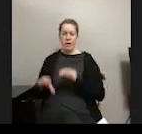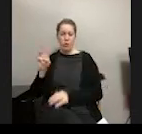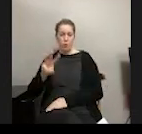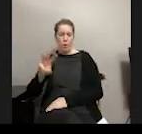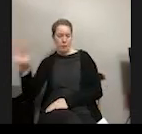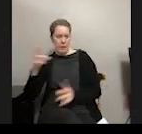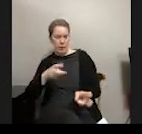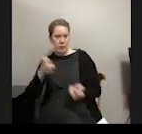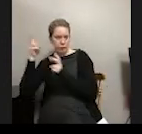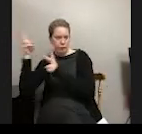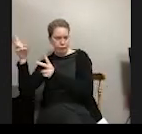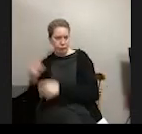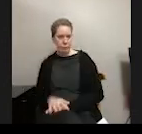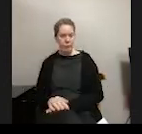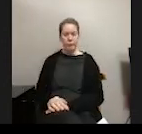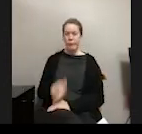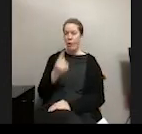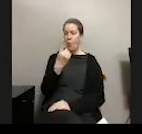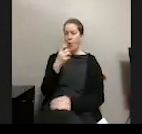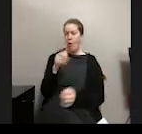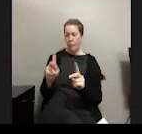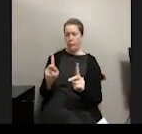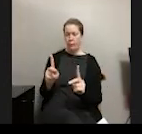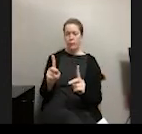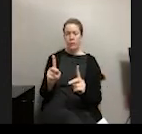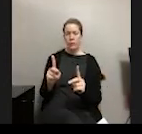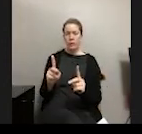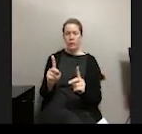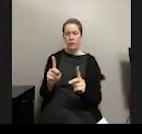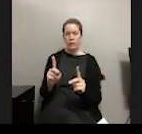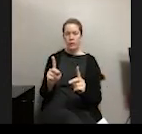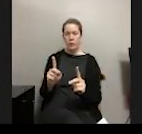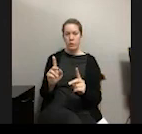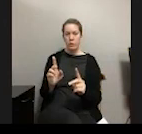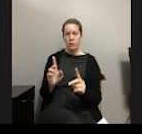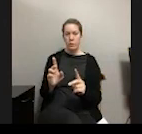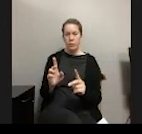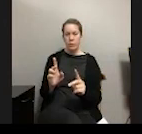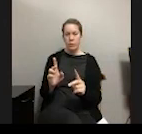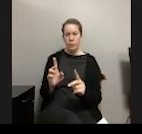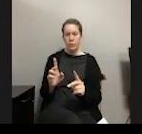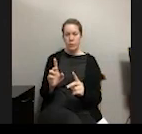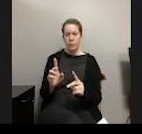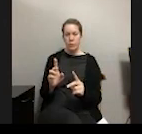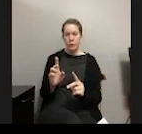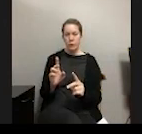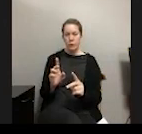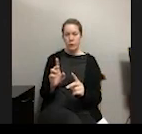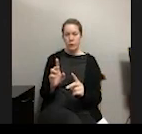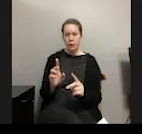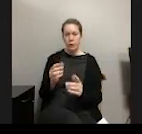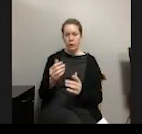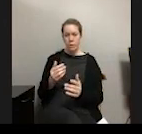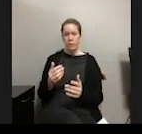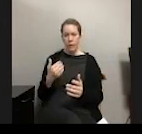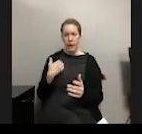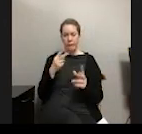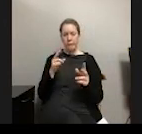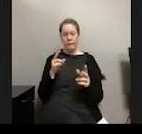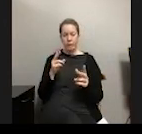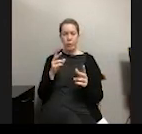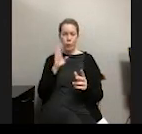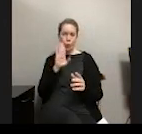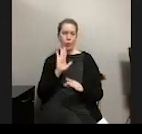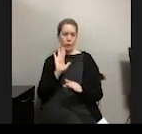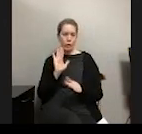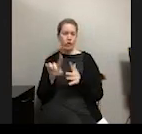One opportunity that comes to mind is we're going to roll out something called Artworks TO Tours. So that are these are guided tours